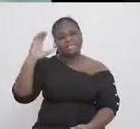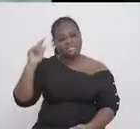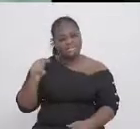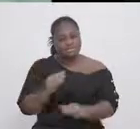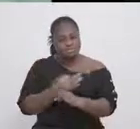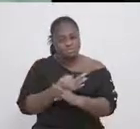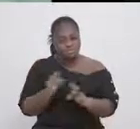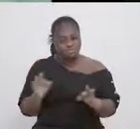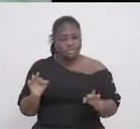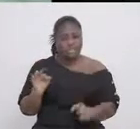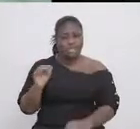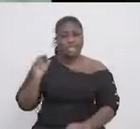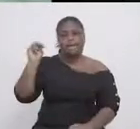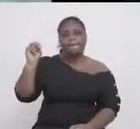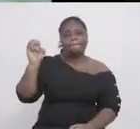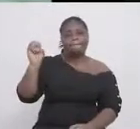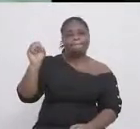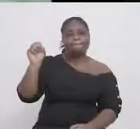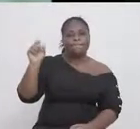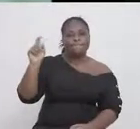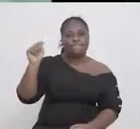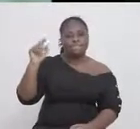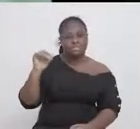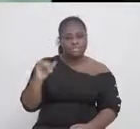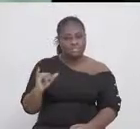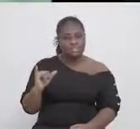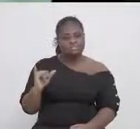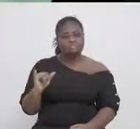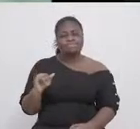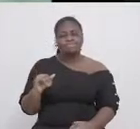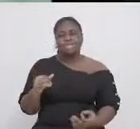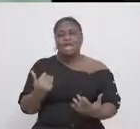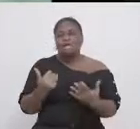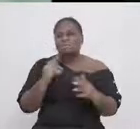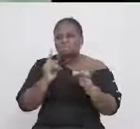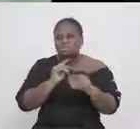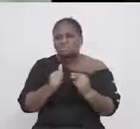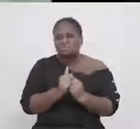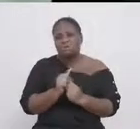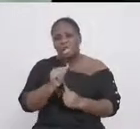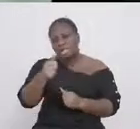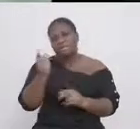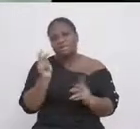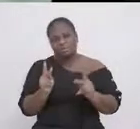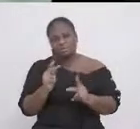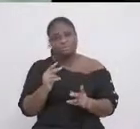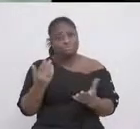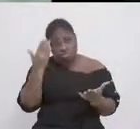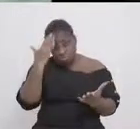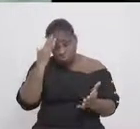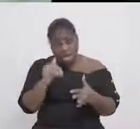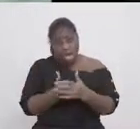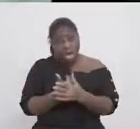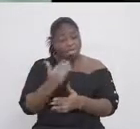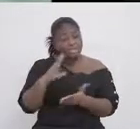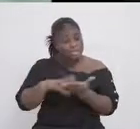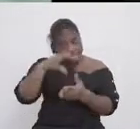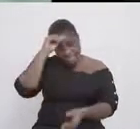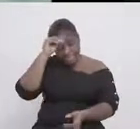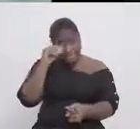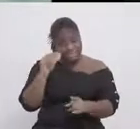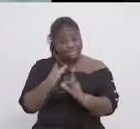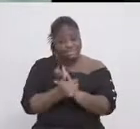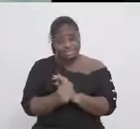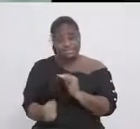program. We spoke to some of the graduates of the program to share how the skills they've learned impacted their